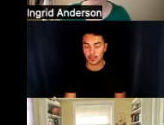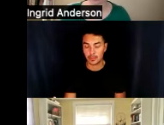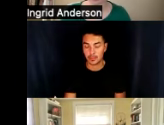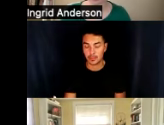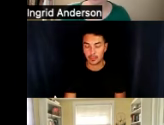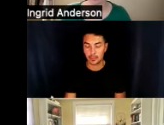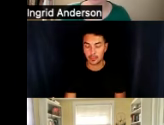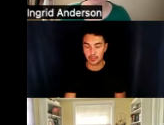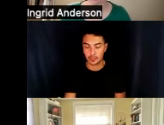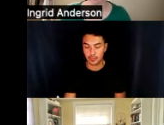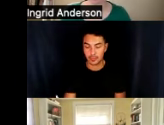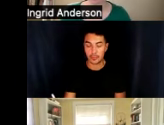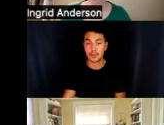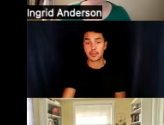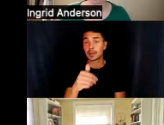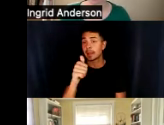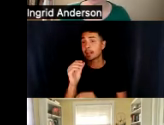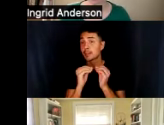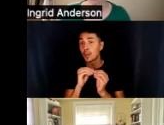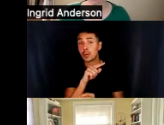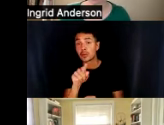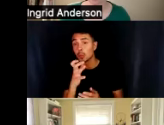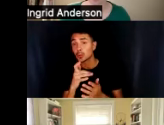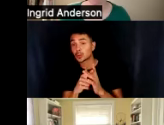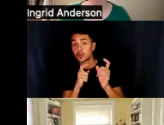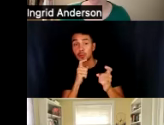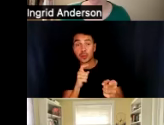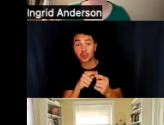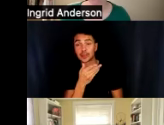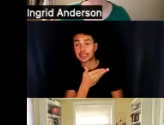Is there anything else folks would like to contribute to this?